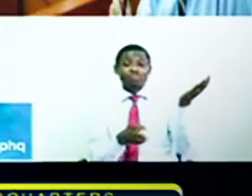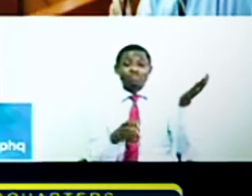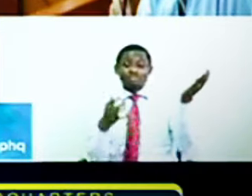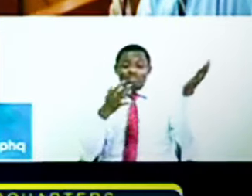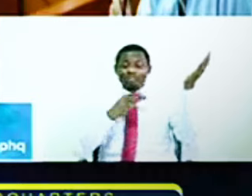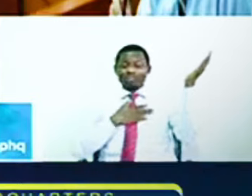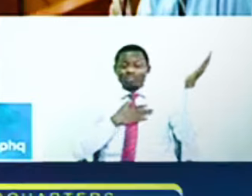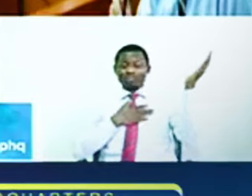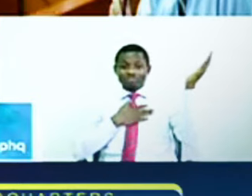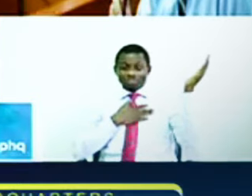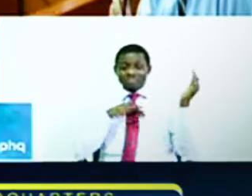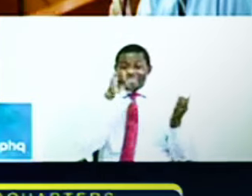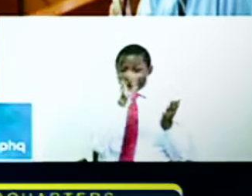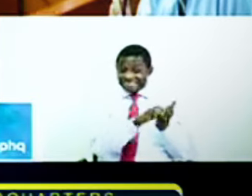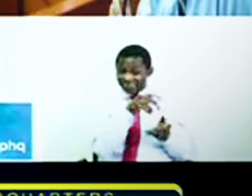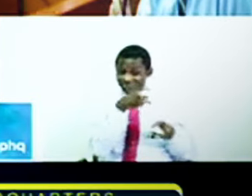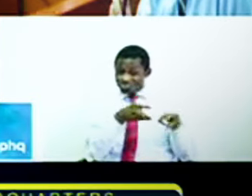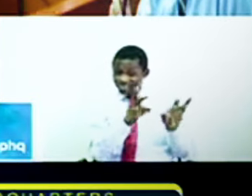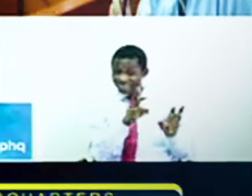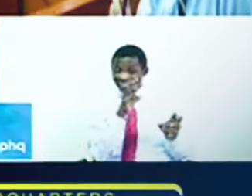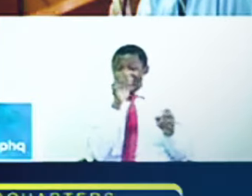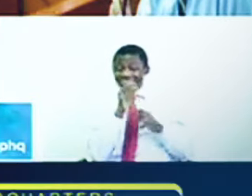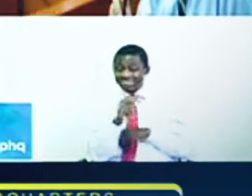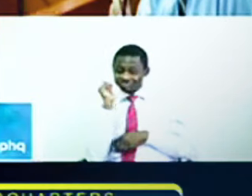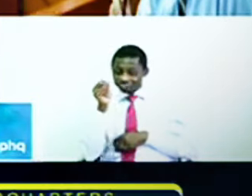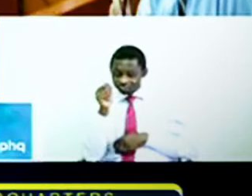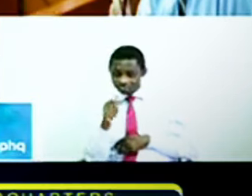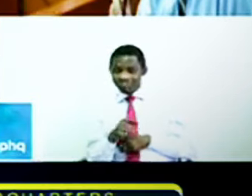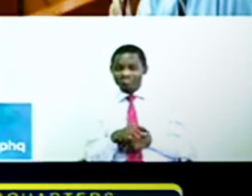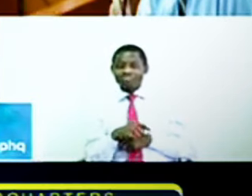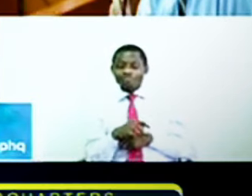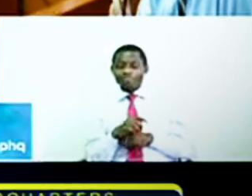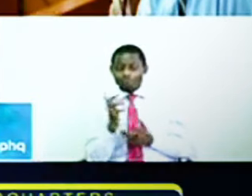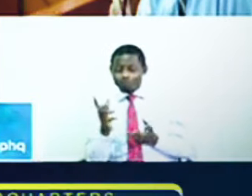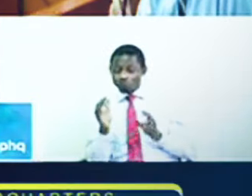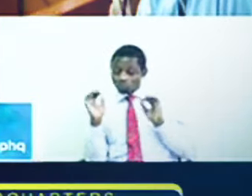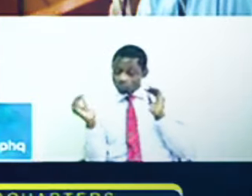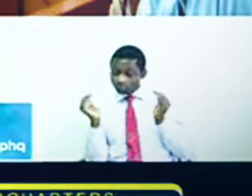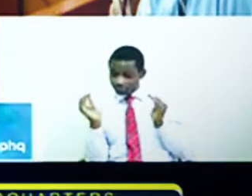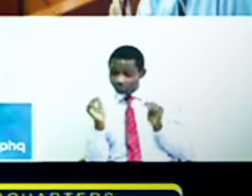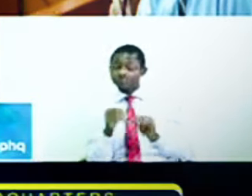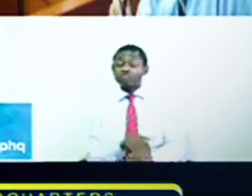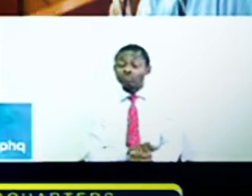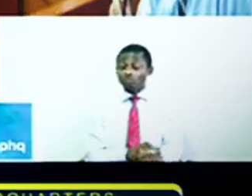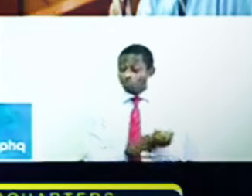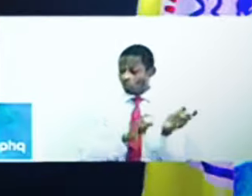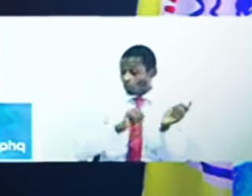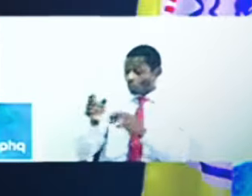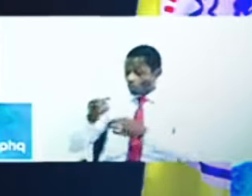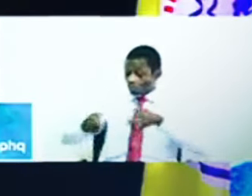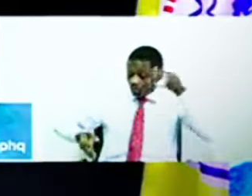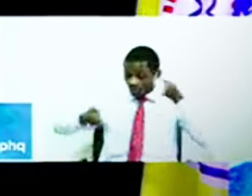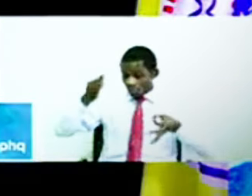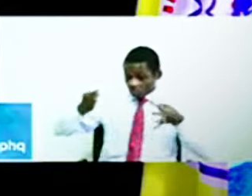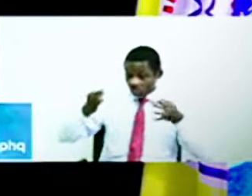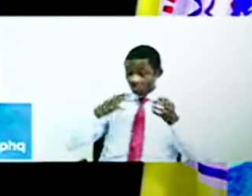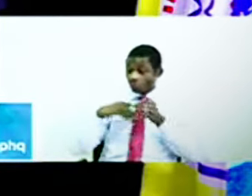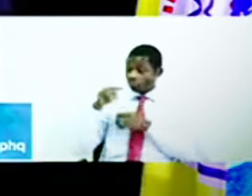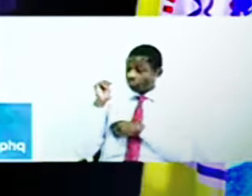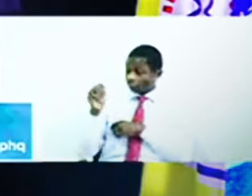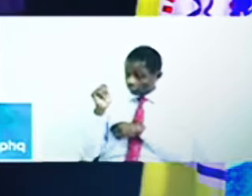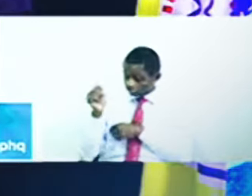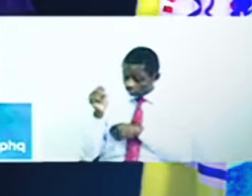Now, when you go to court and you want to testify, if